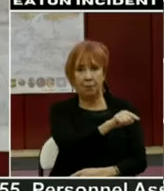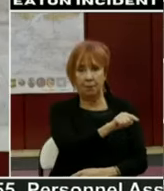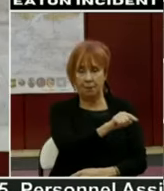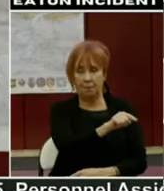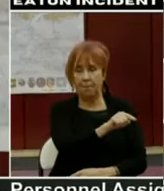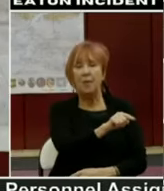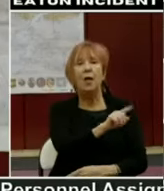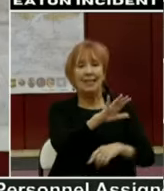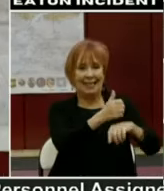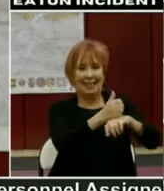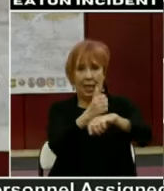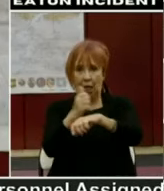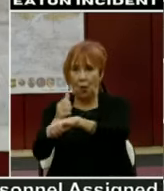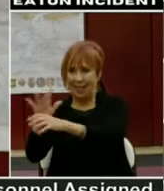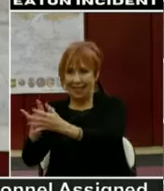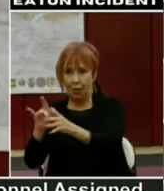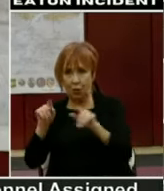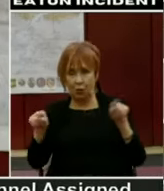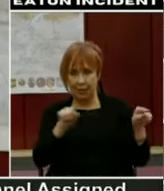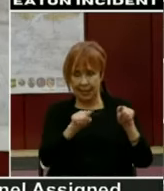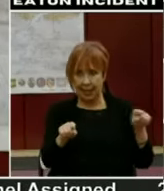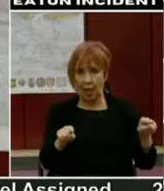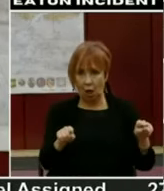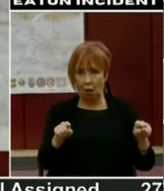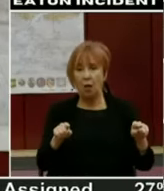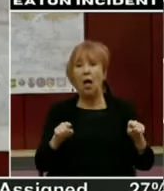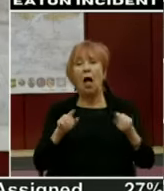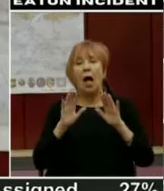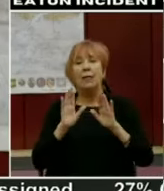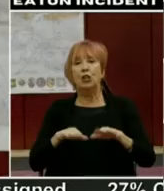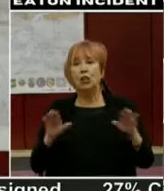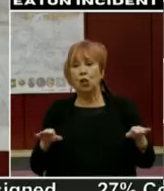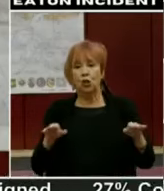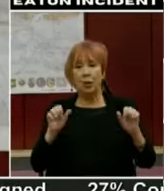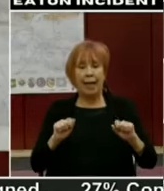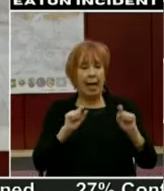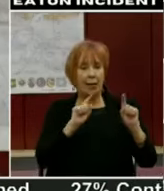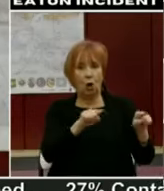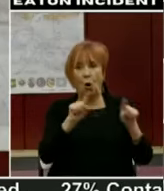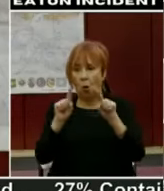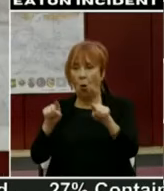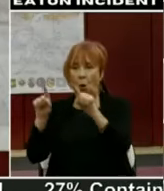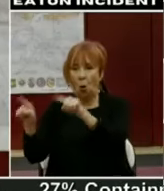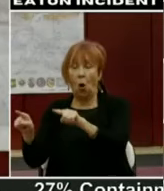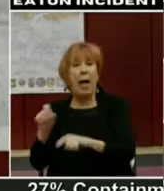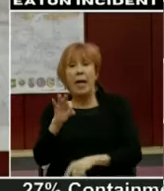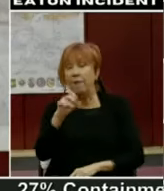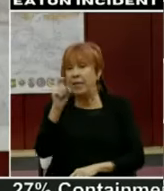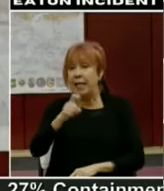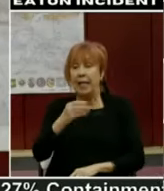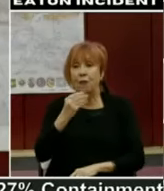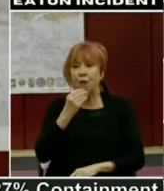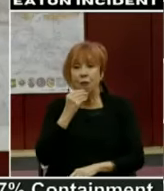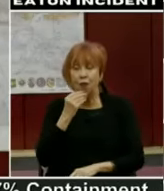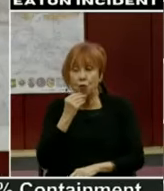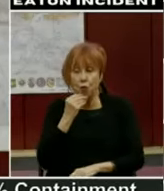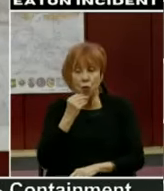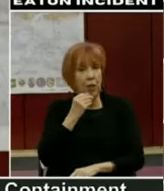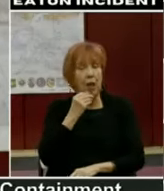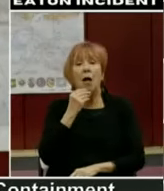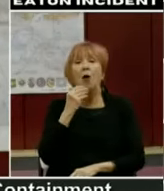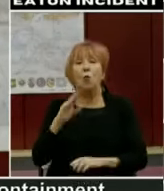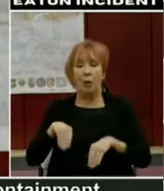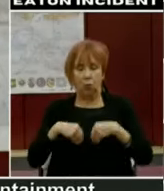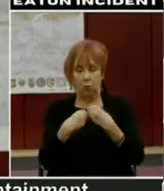food, please have them come to one of these centers. The only requirement is there's a child in